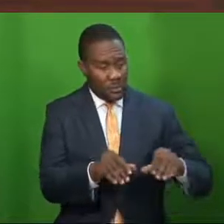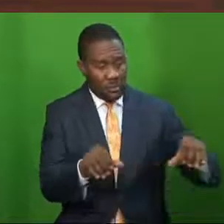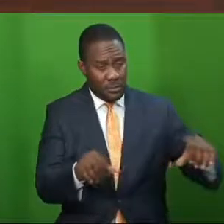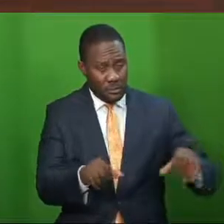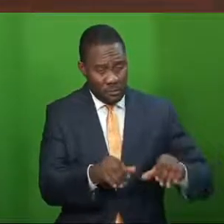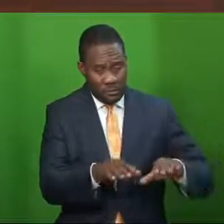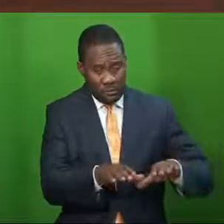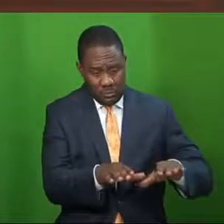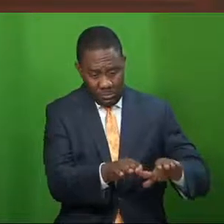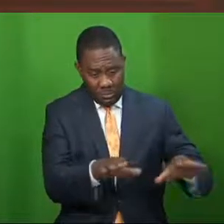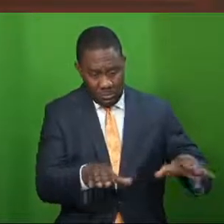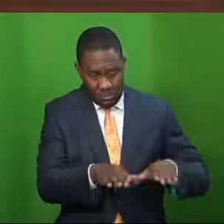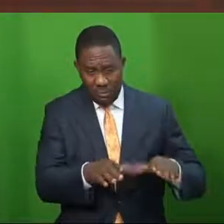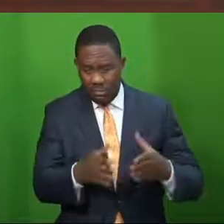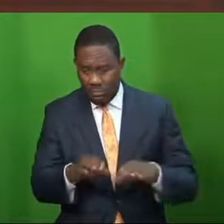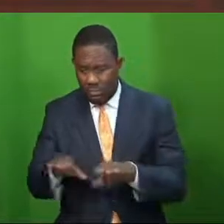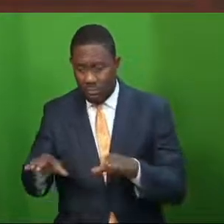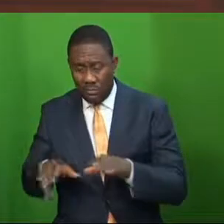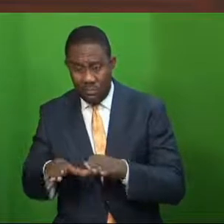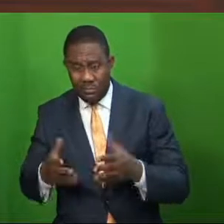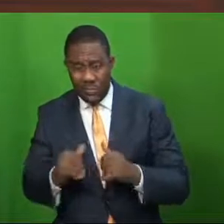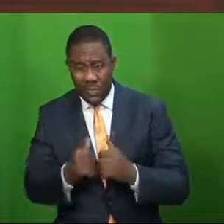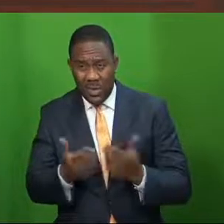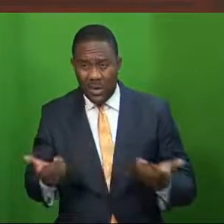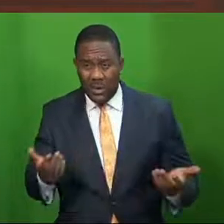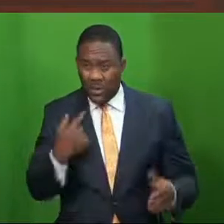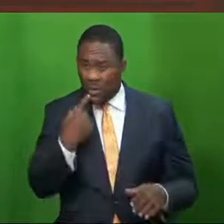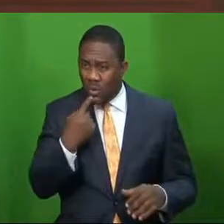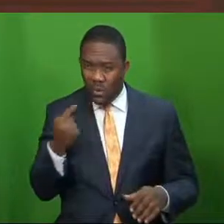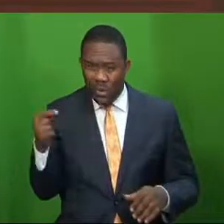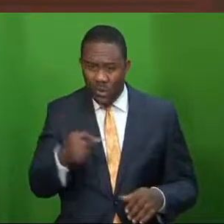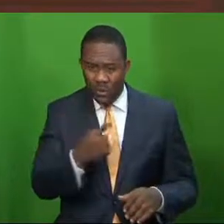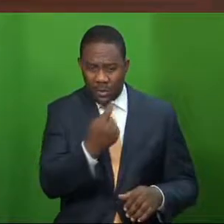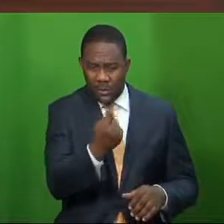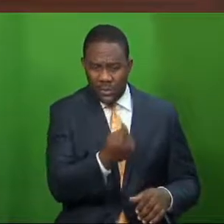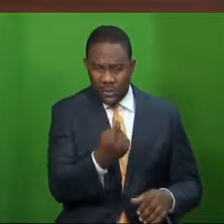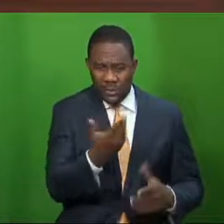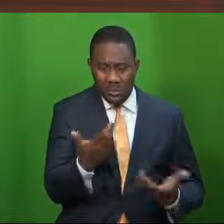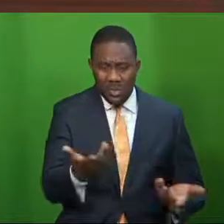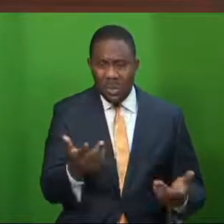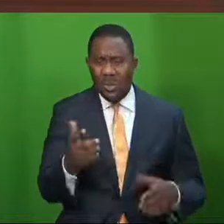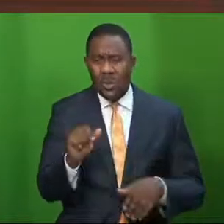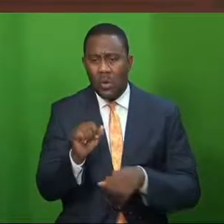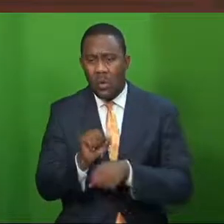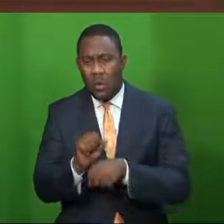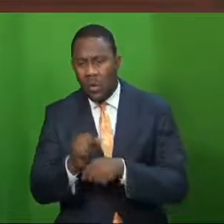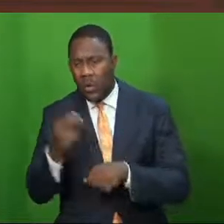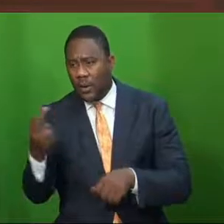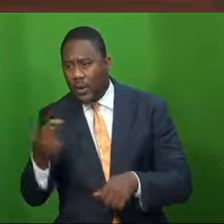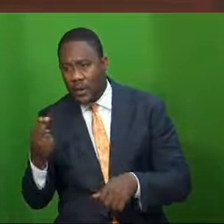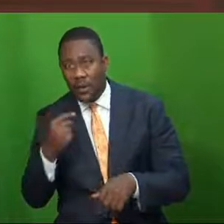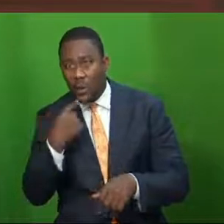how do we attend? Who comes on the Tuesday and who comes on